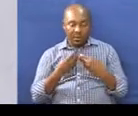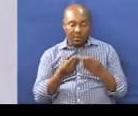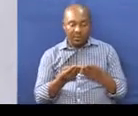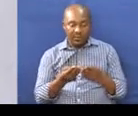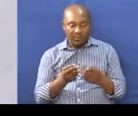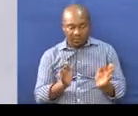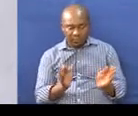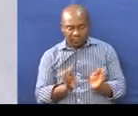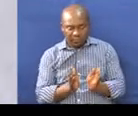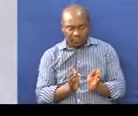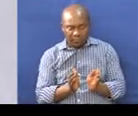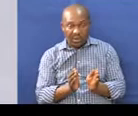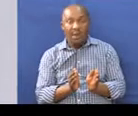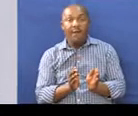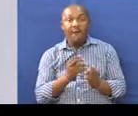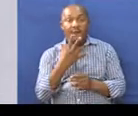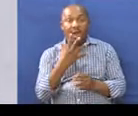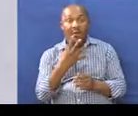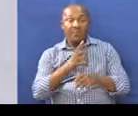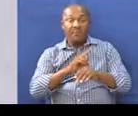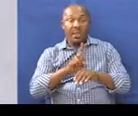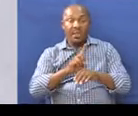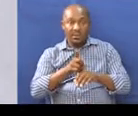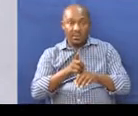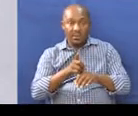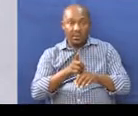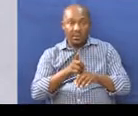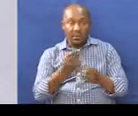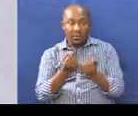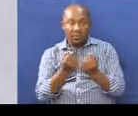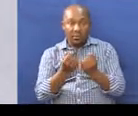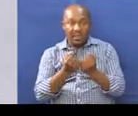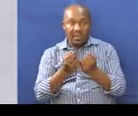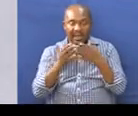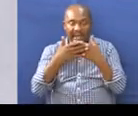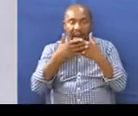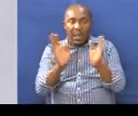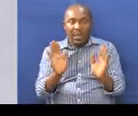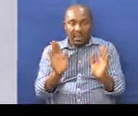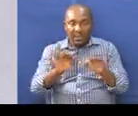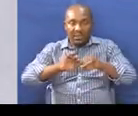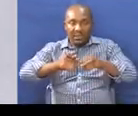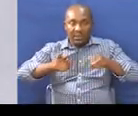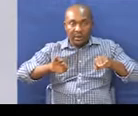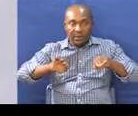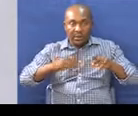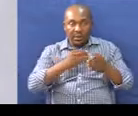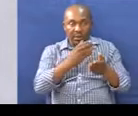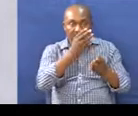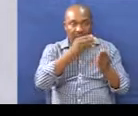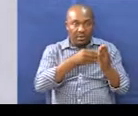minutes in order to allow the clear separation between the lipid